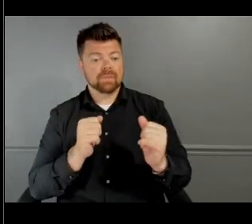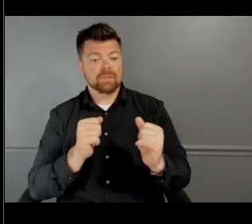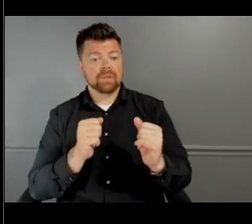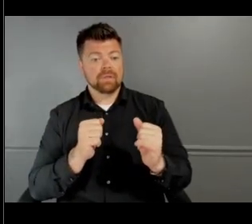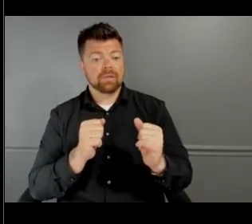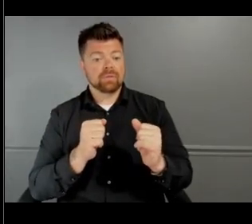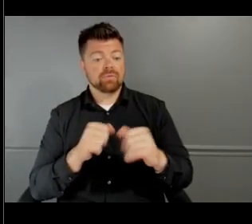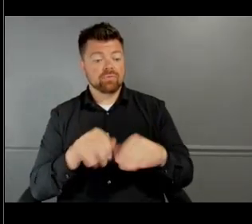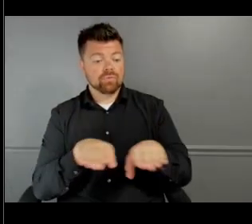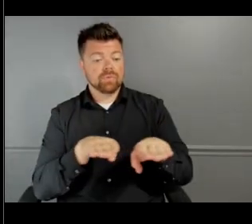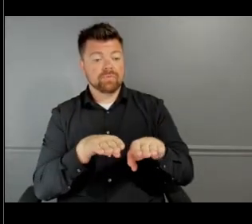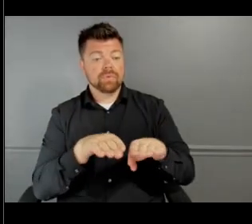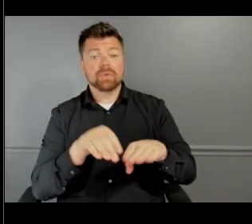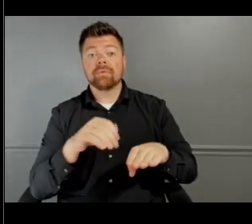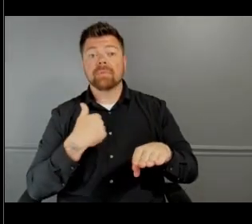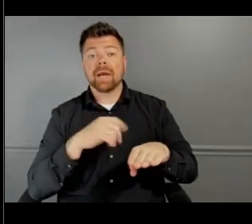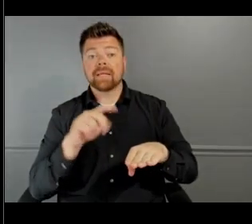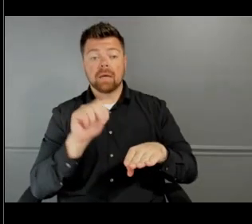the bathtub.